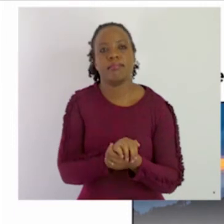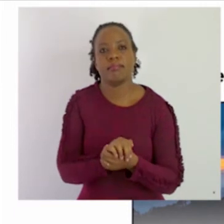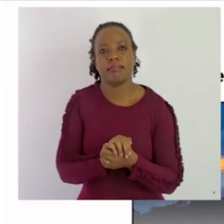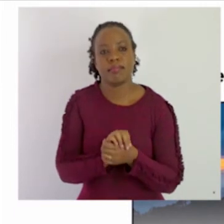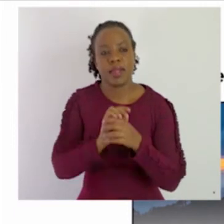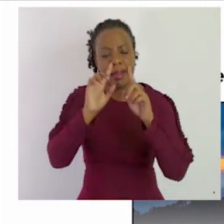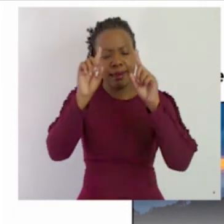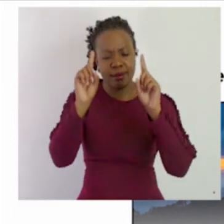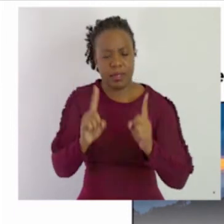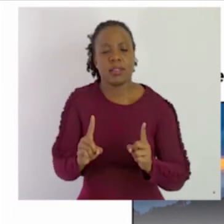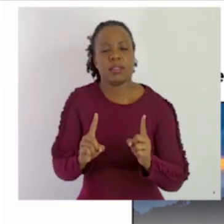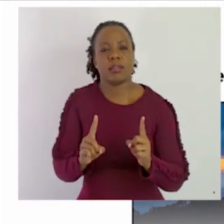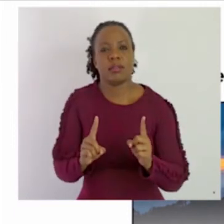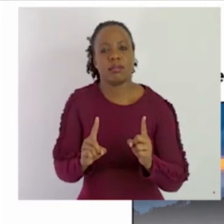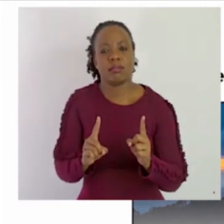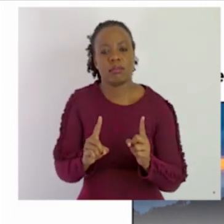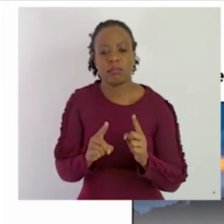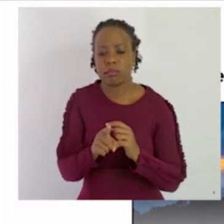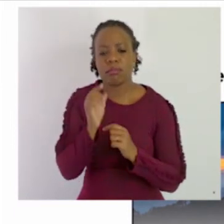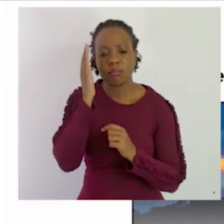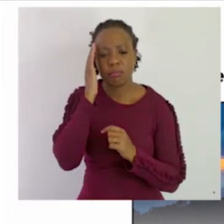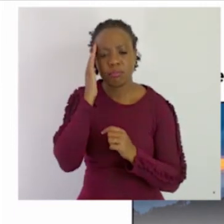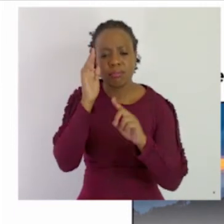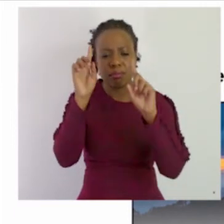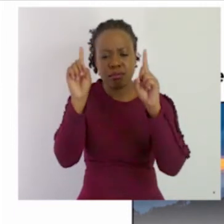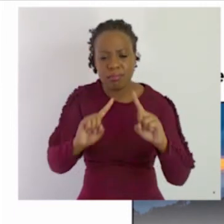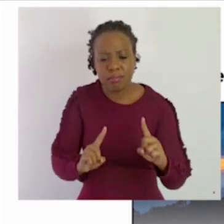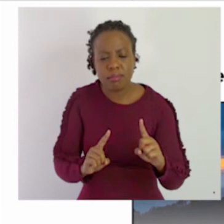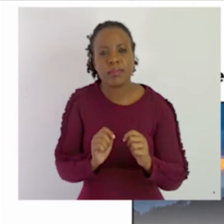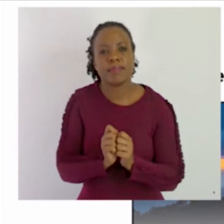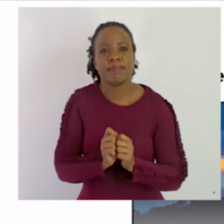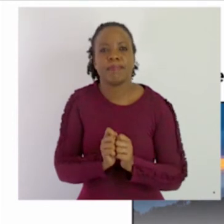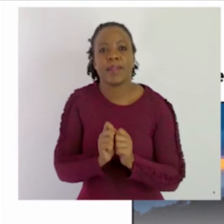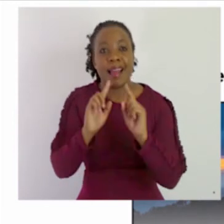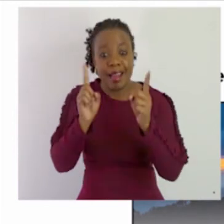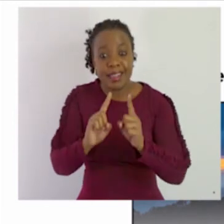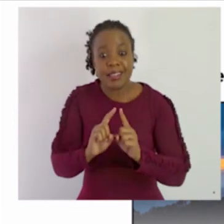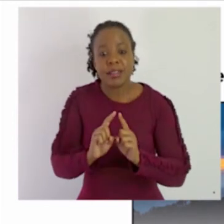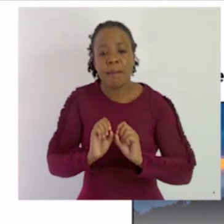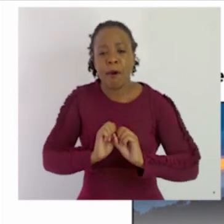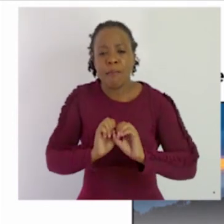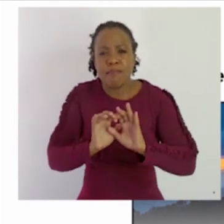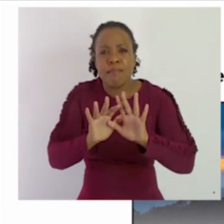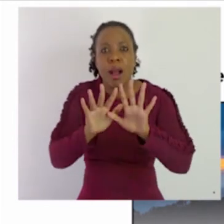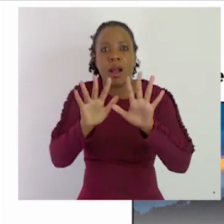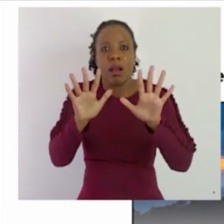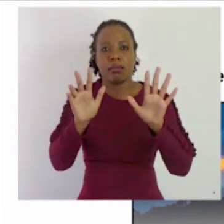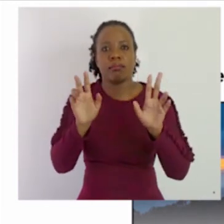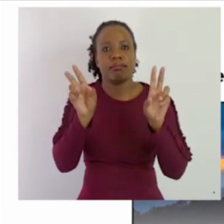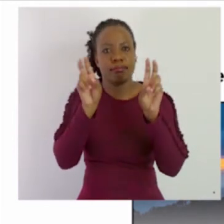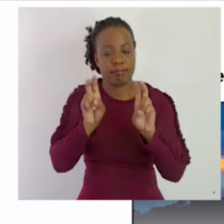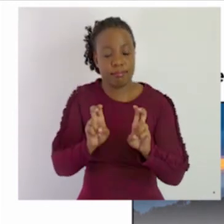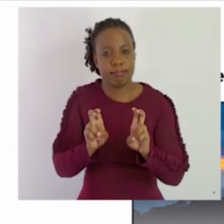Lightning. I'm sure we're all familiar with lightning. Lightning is a bright flash of